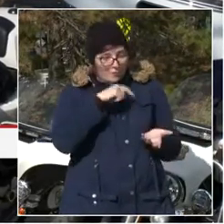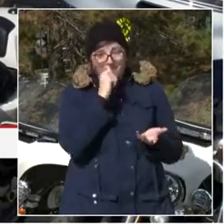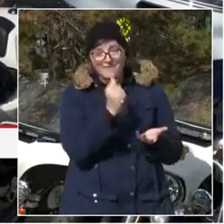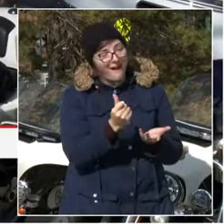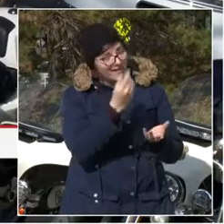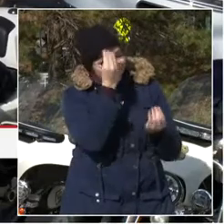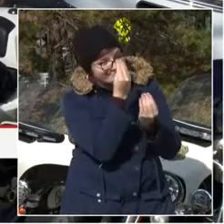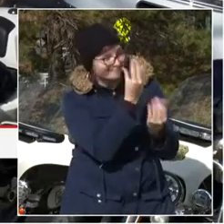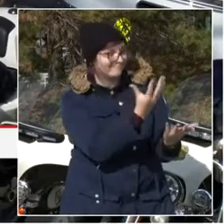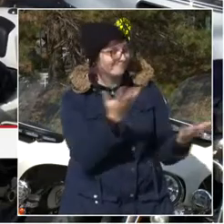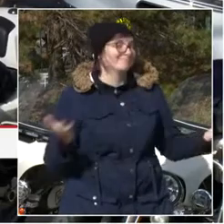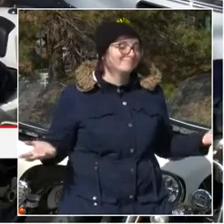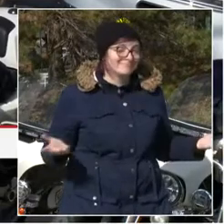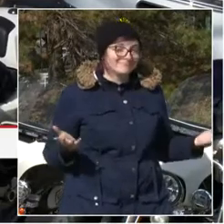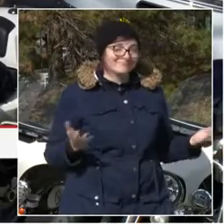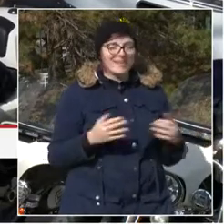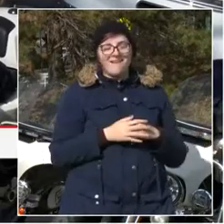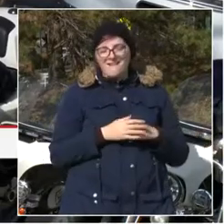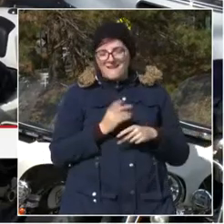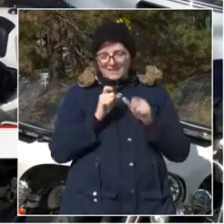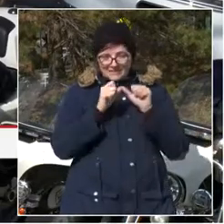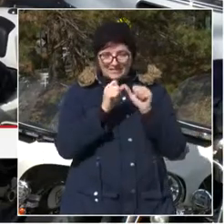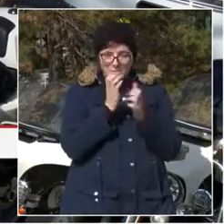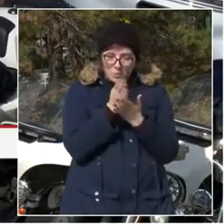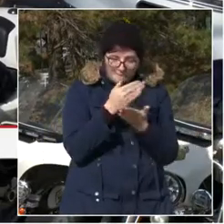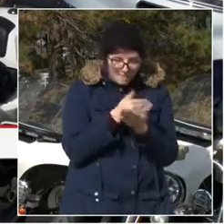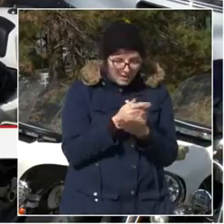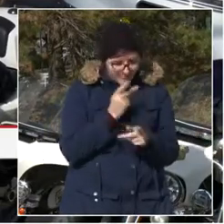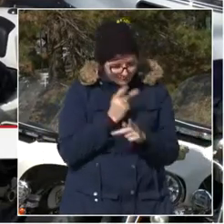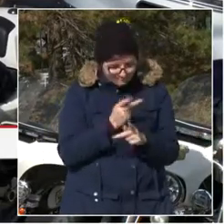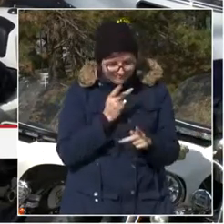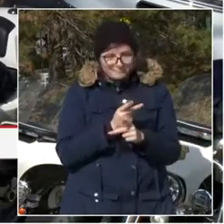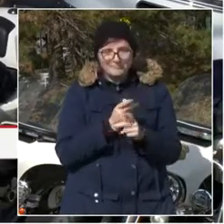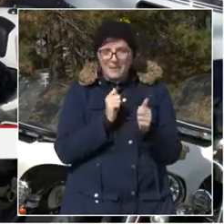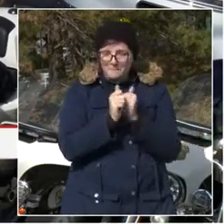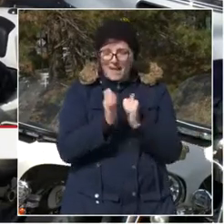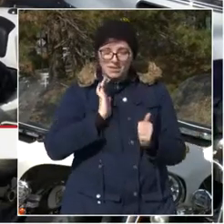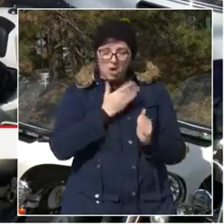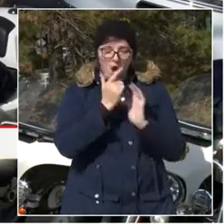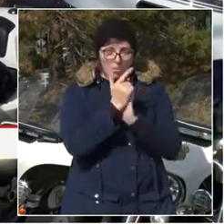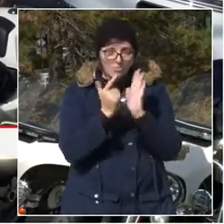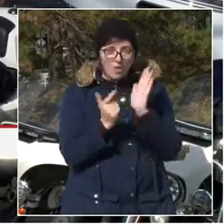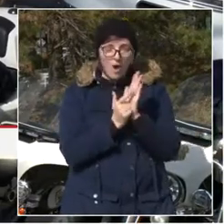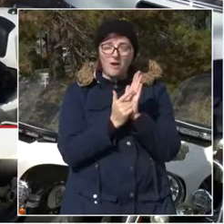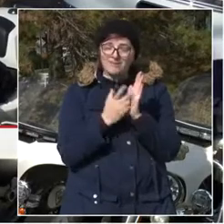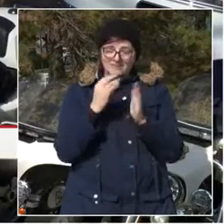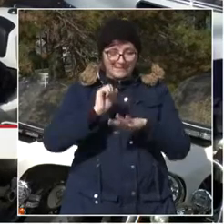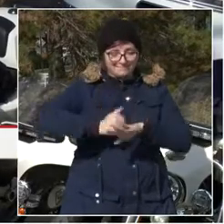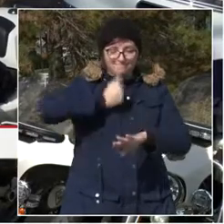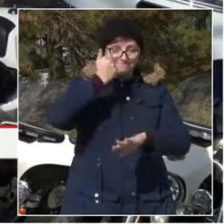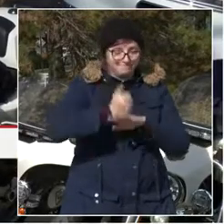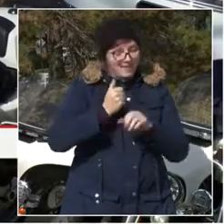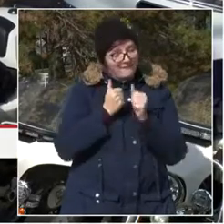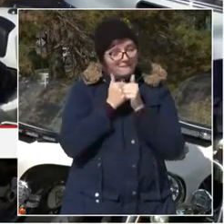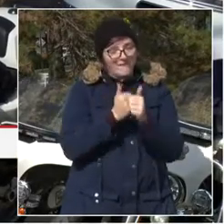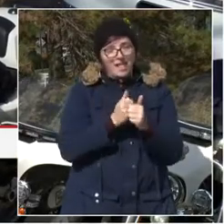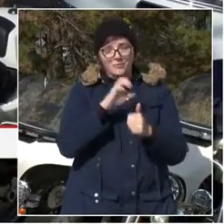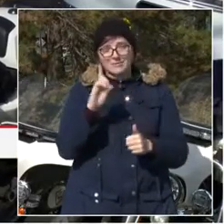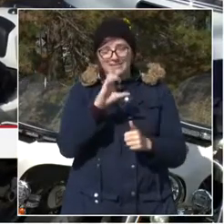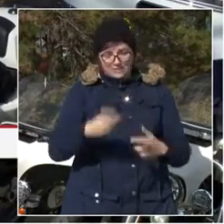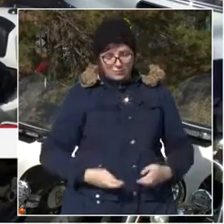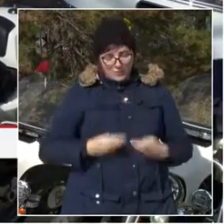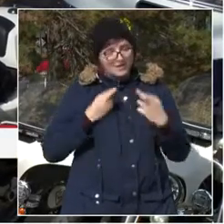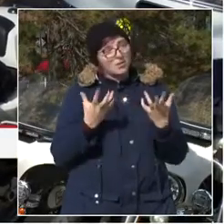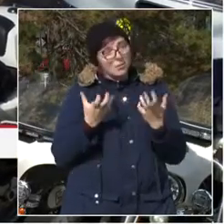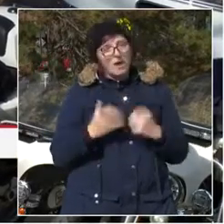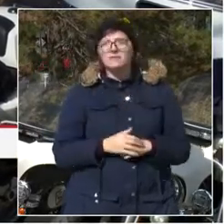to balance our budgets, pass our laws, and implement the will of D.C. residents. Yes. I have